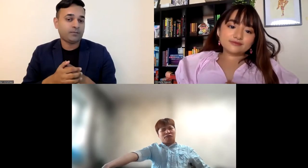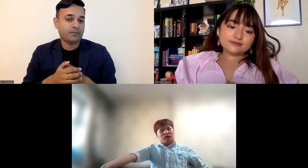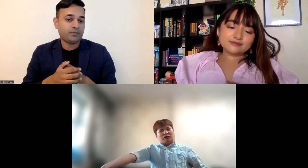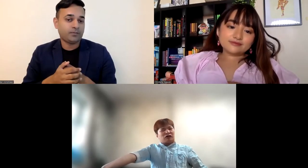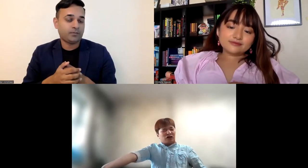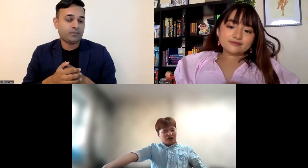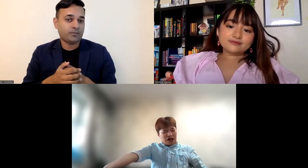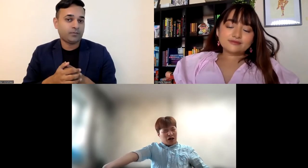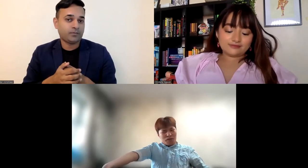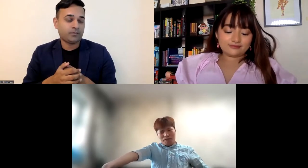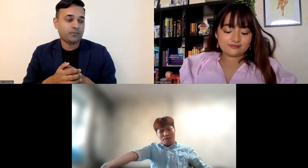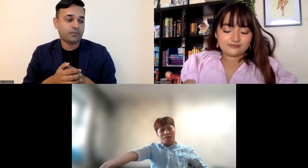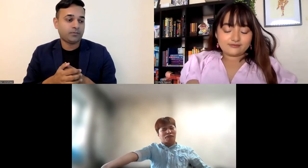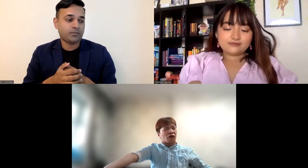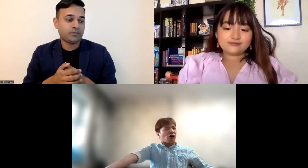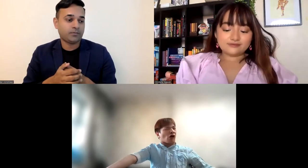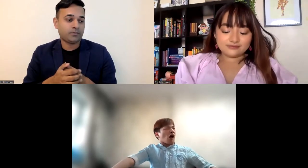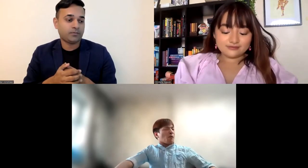to